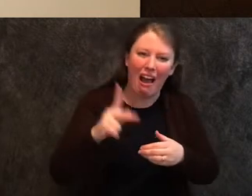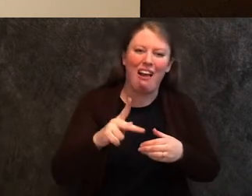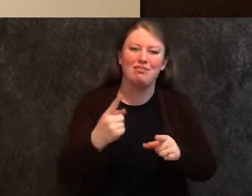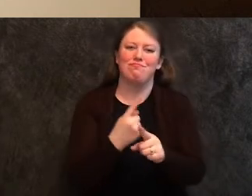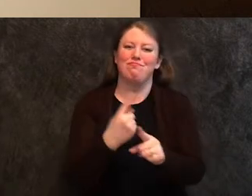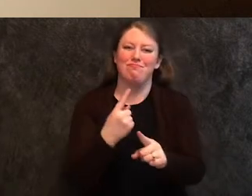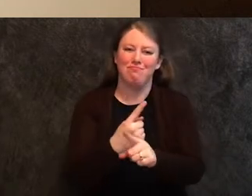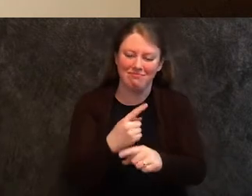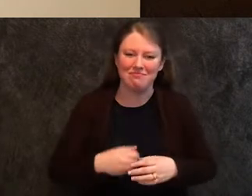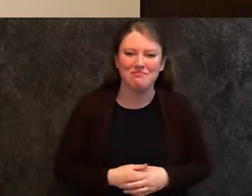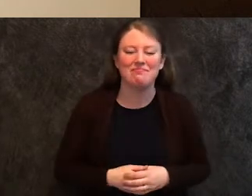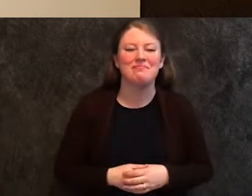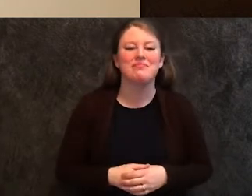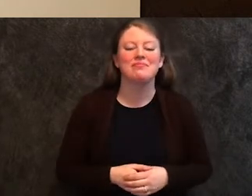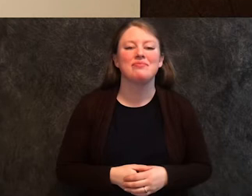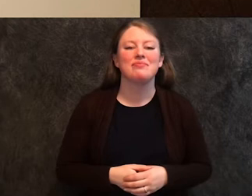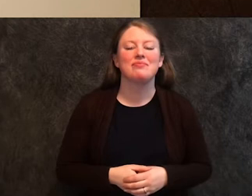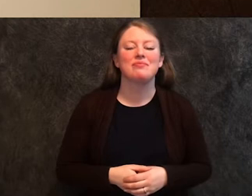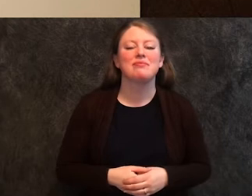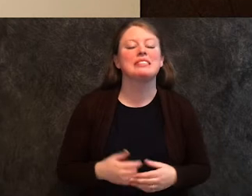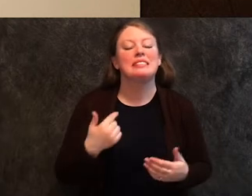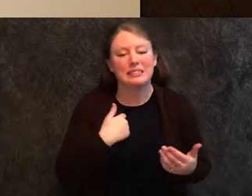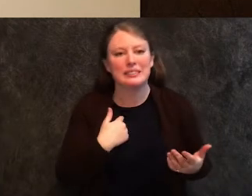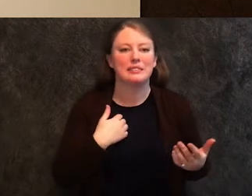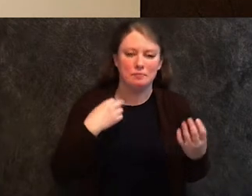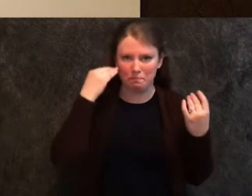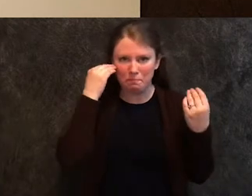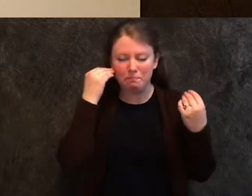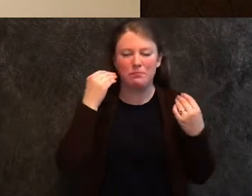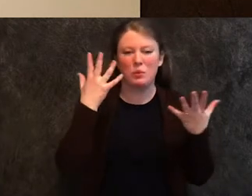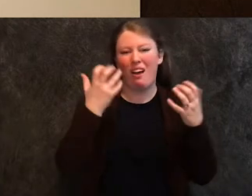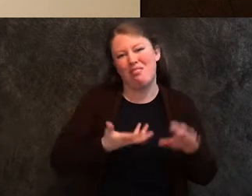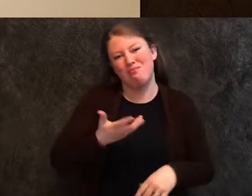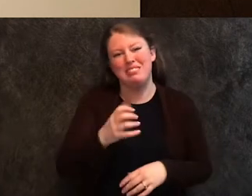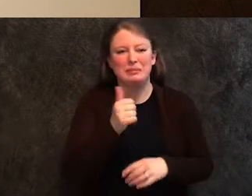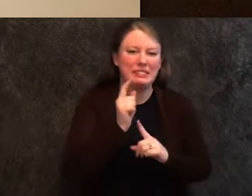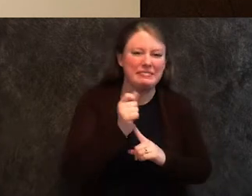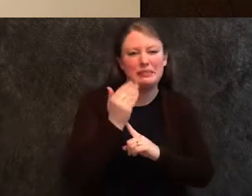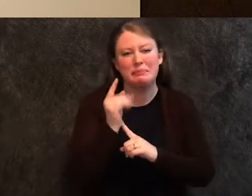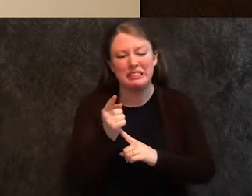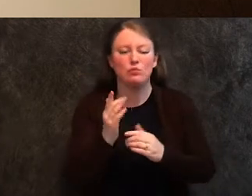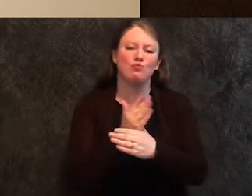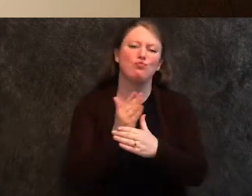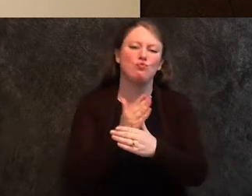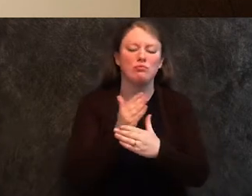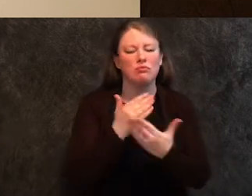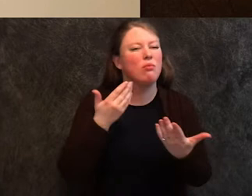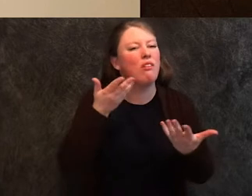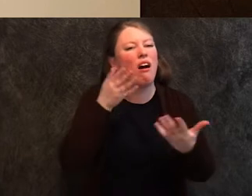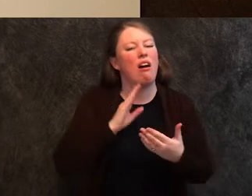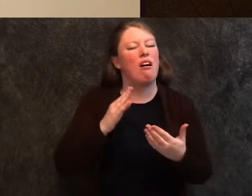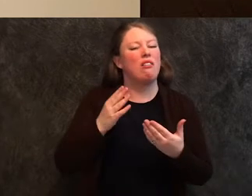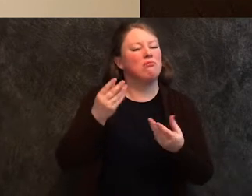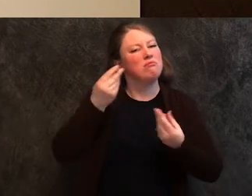again. But I wanted to take a few moments, as we just take 10, 15 minutes to share some of the thoughts that God's been laying on